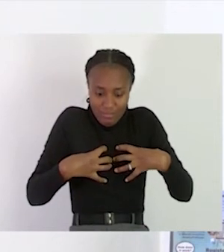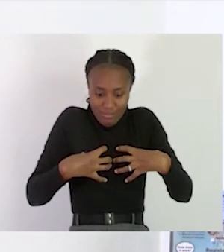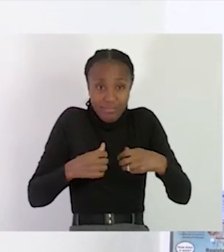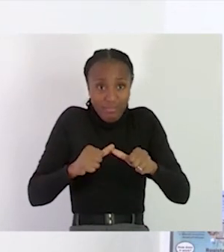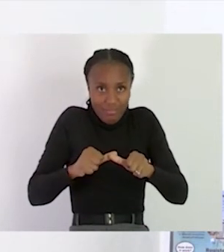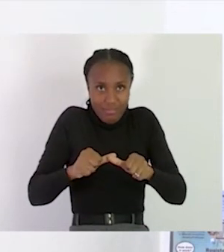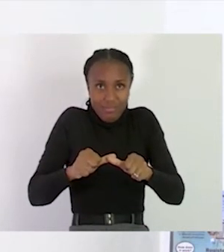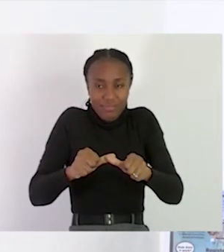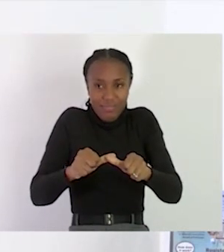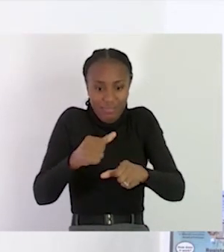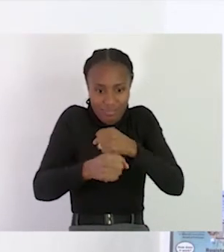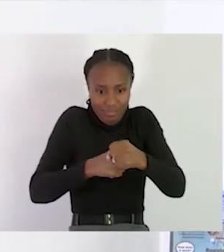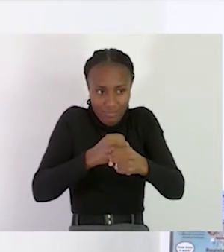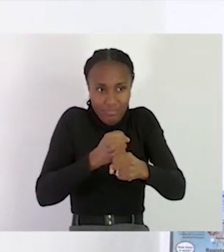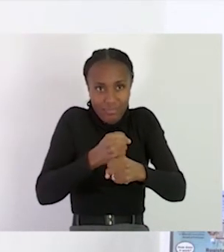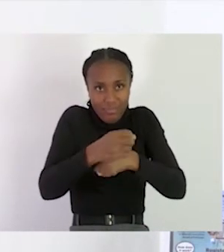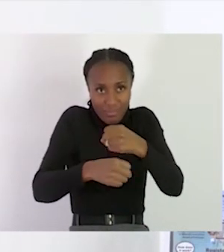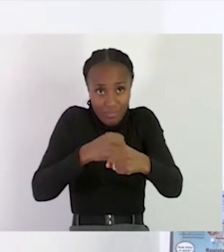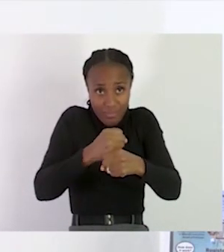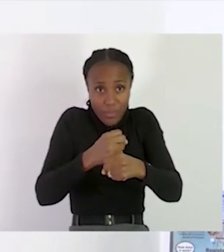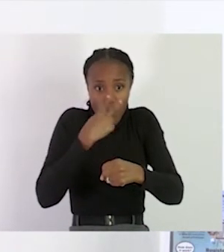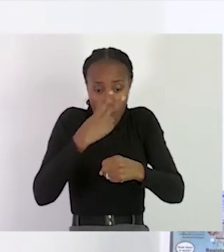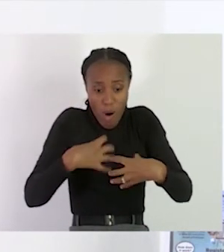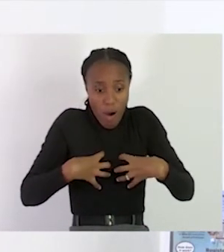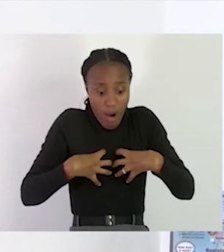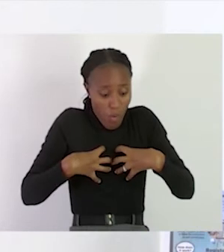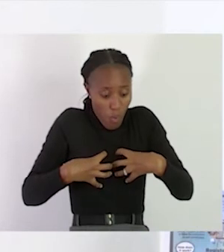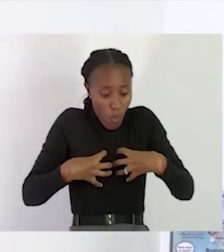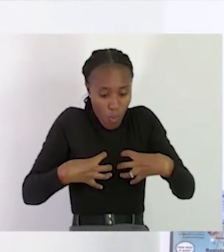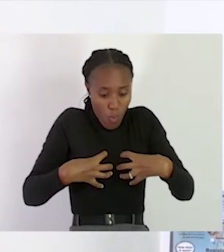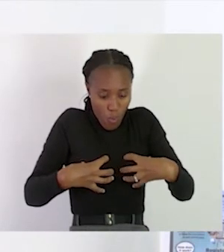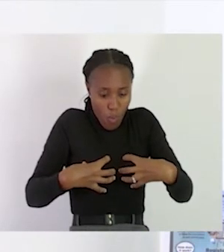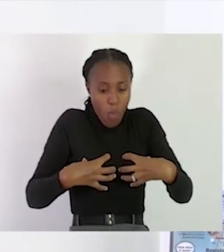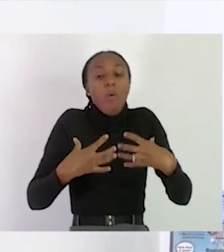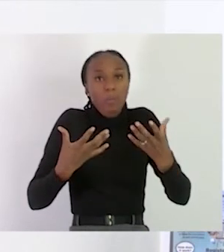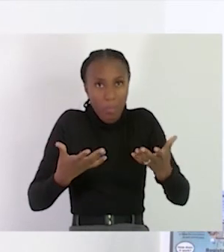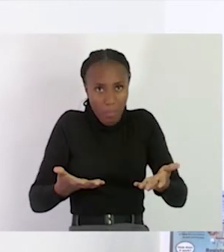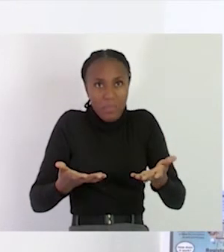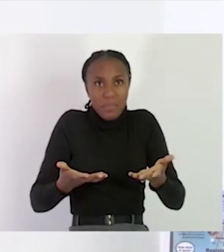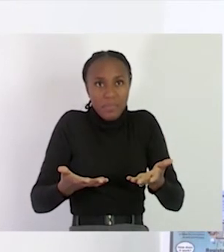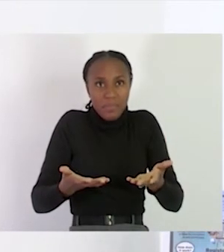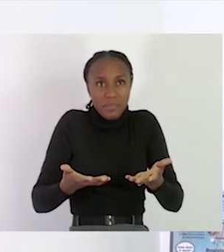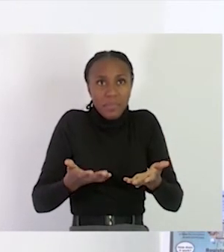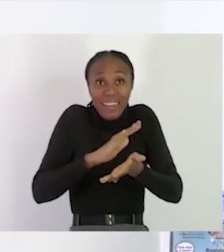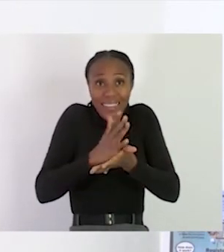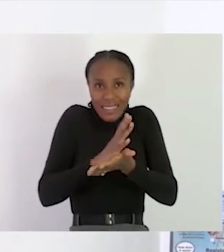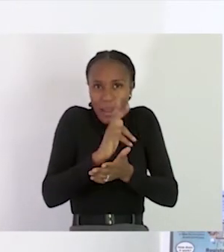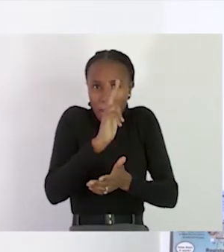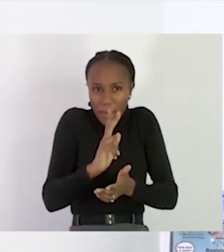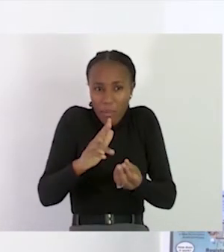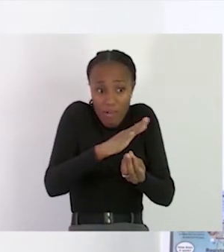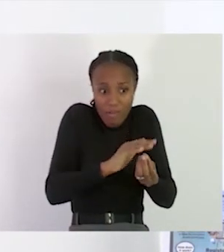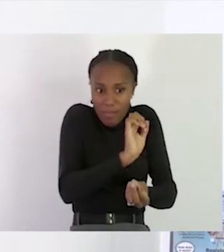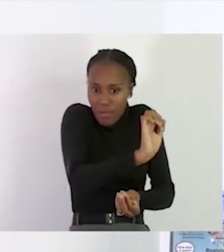as your years go. You will see that your breasts are maturing. Some people,